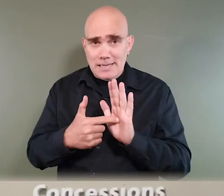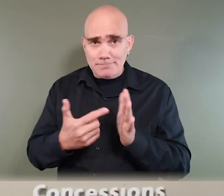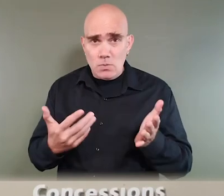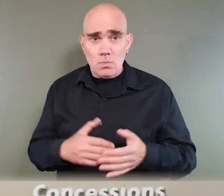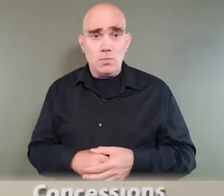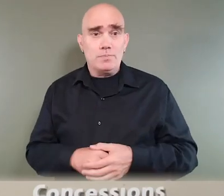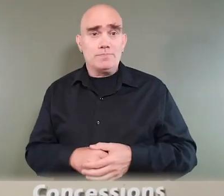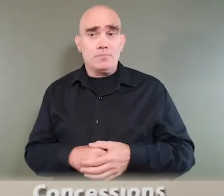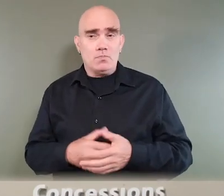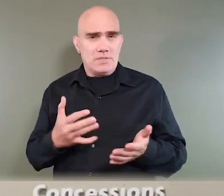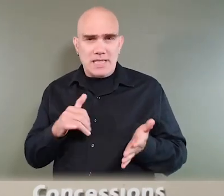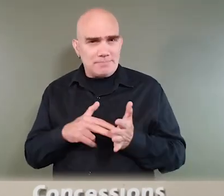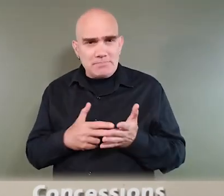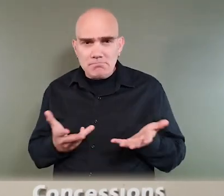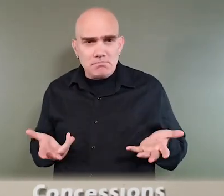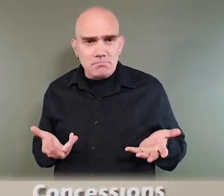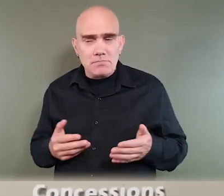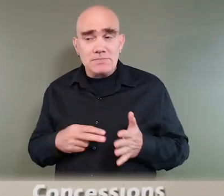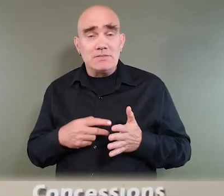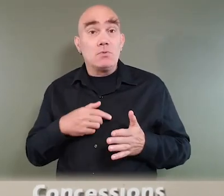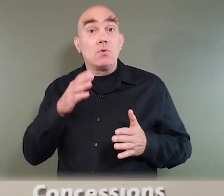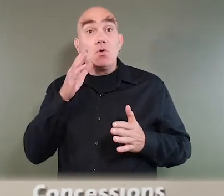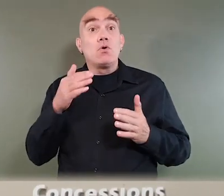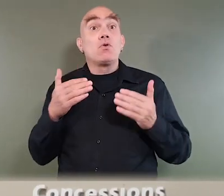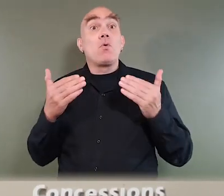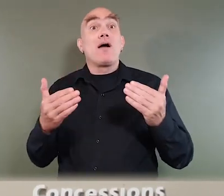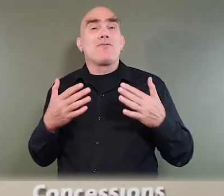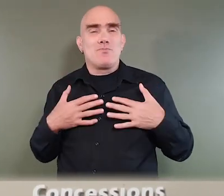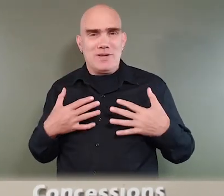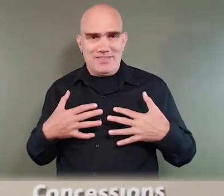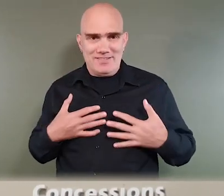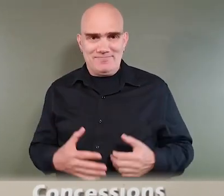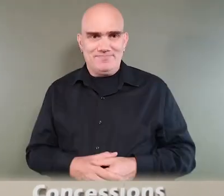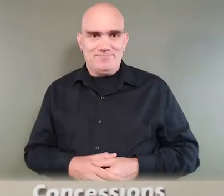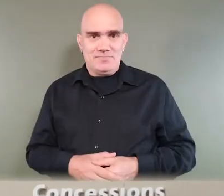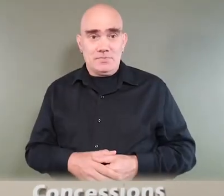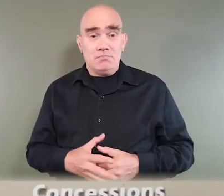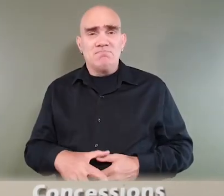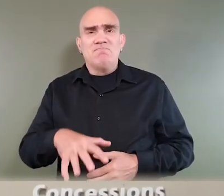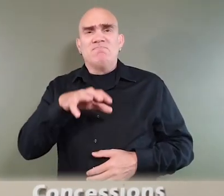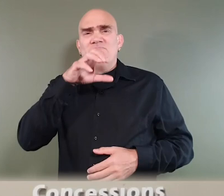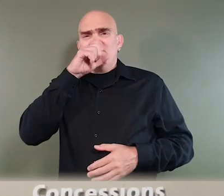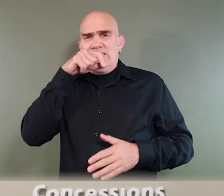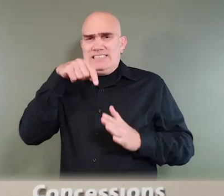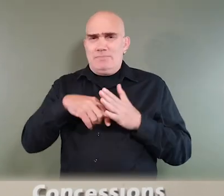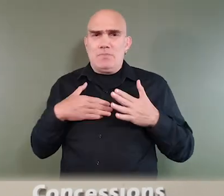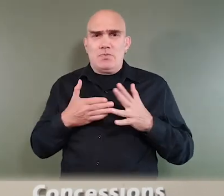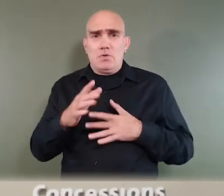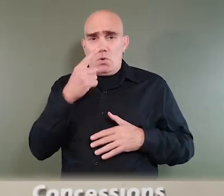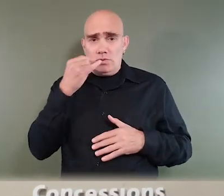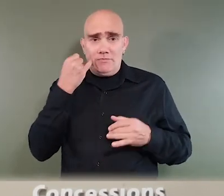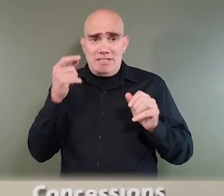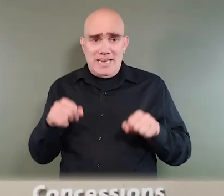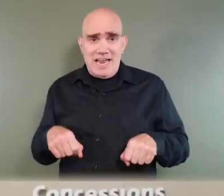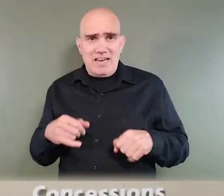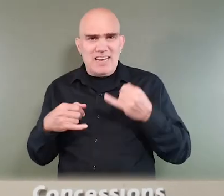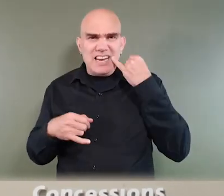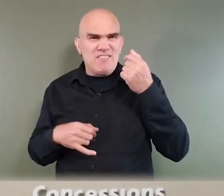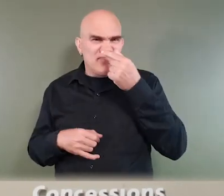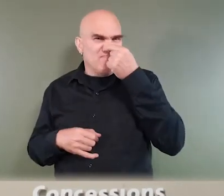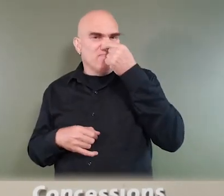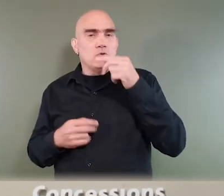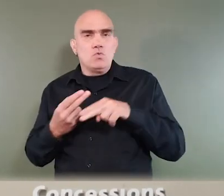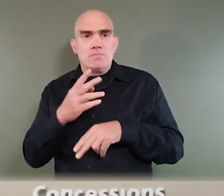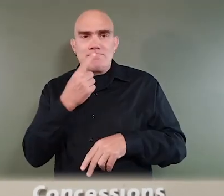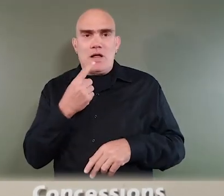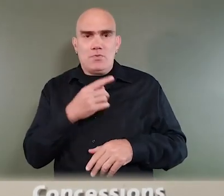mean? It just means we're going to breathe. Take a deep breath in through your nose if you can. If it's stuffy, use your mouth. And if you've got a